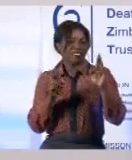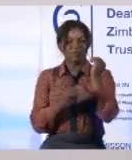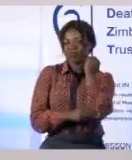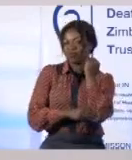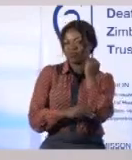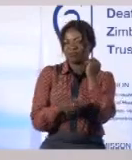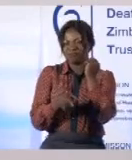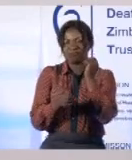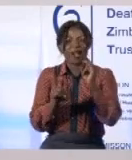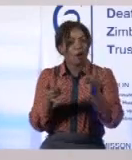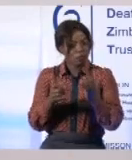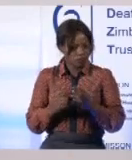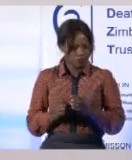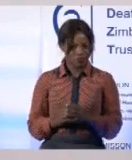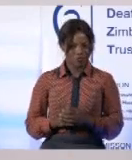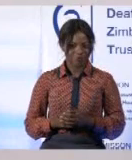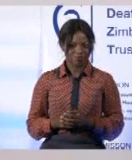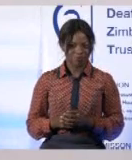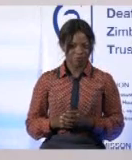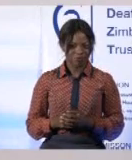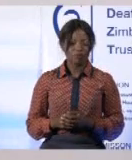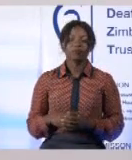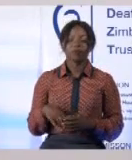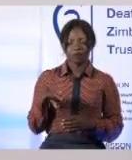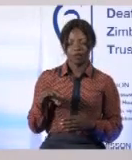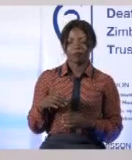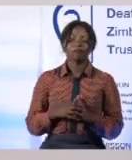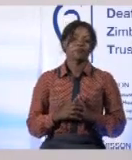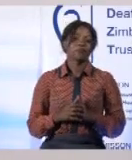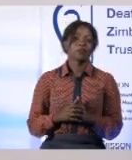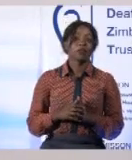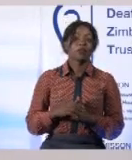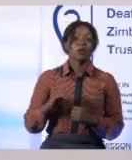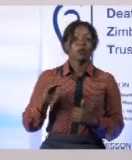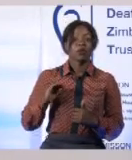profiles? Okay. In case of profiles,